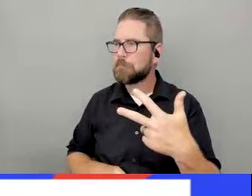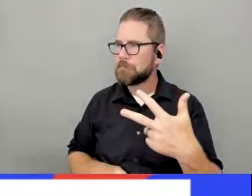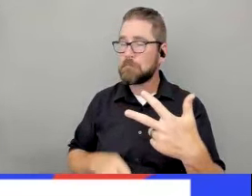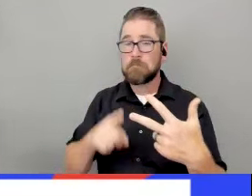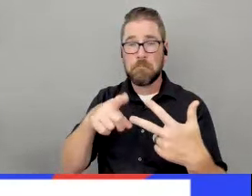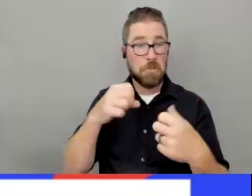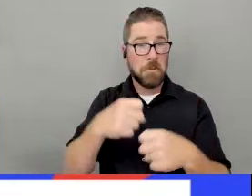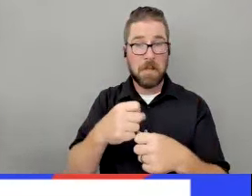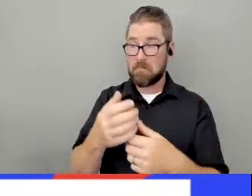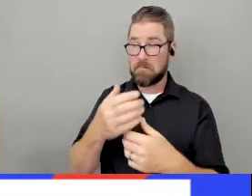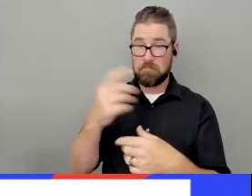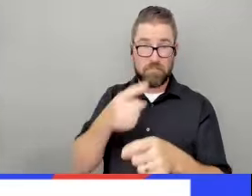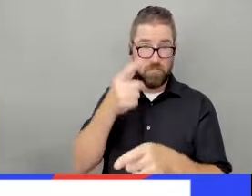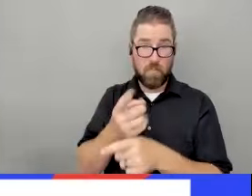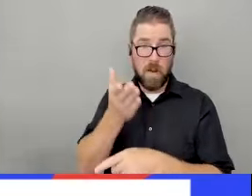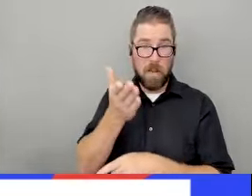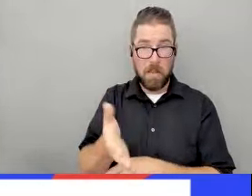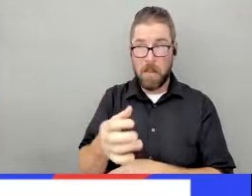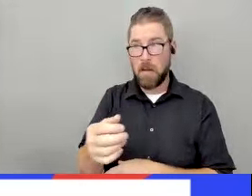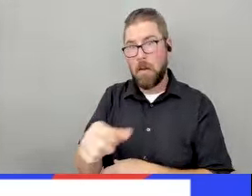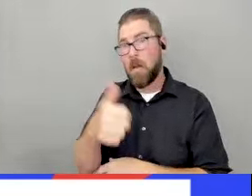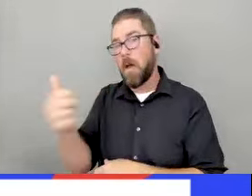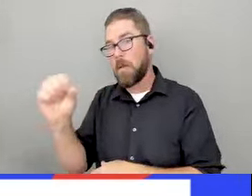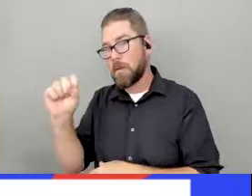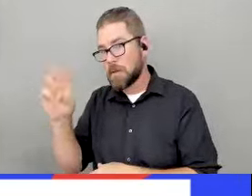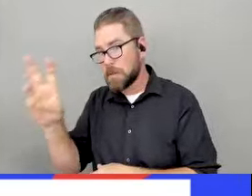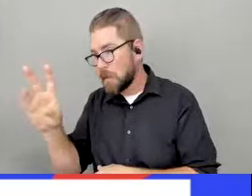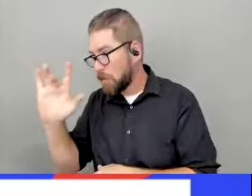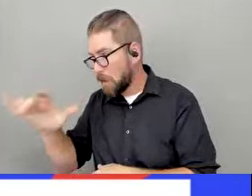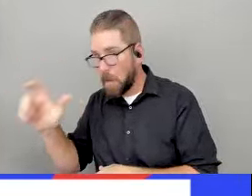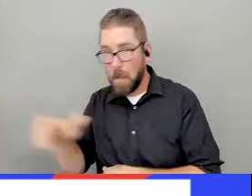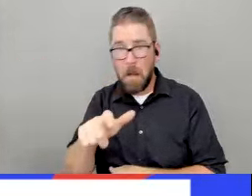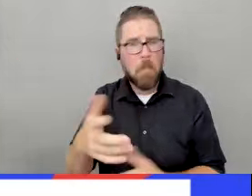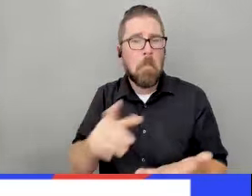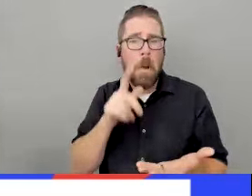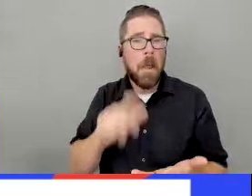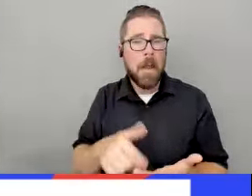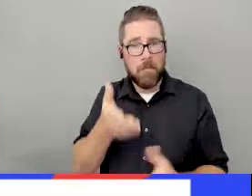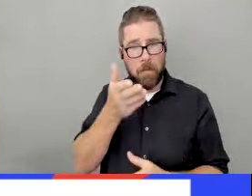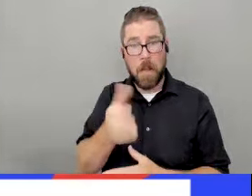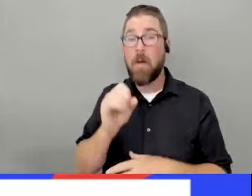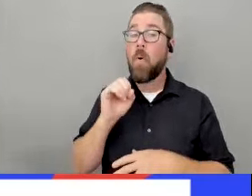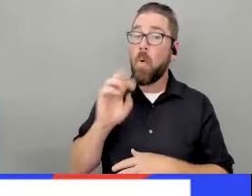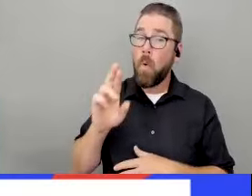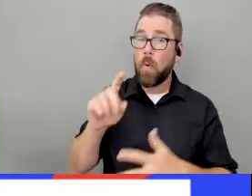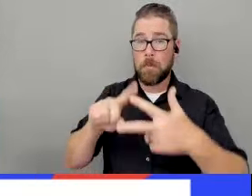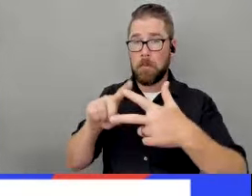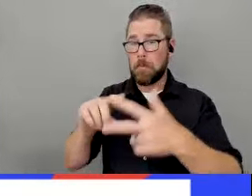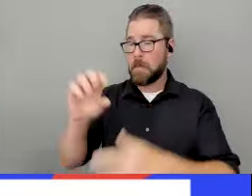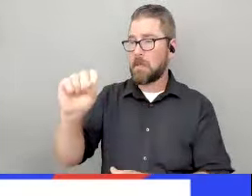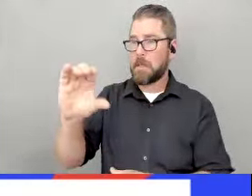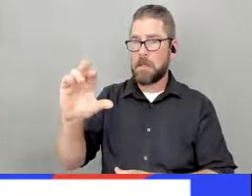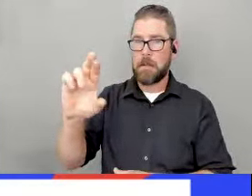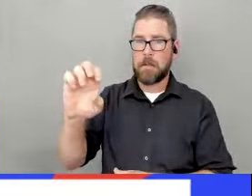Studio. Or it opens up Screencast-O-Matic. Screencast-O-Matic is a tool that captures your